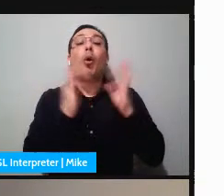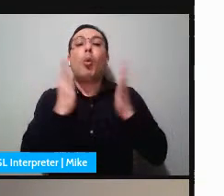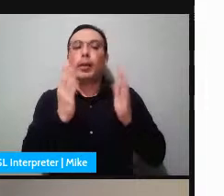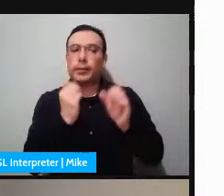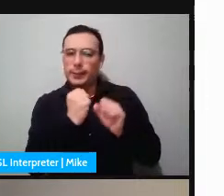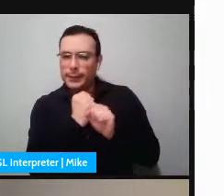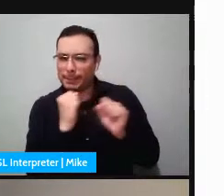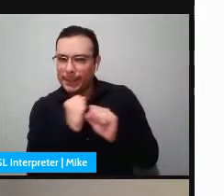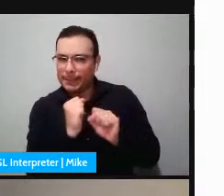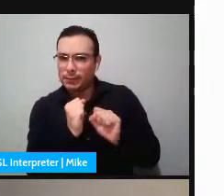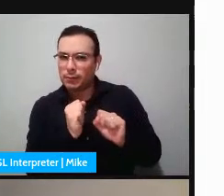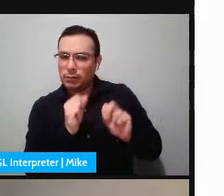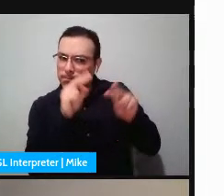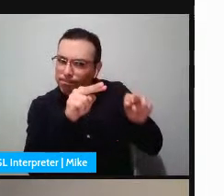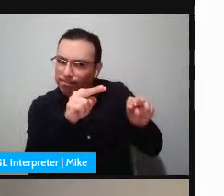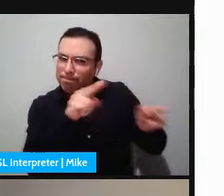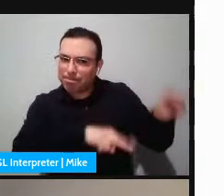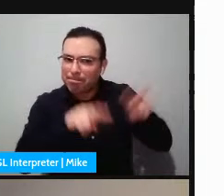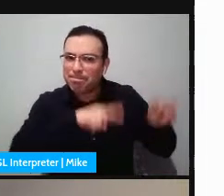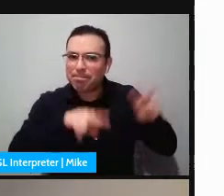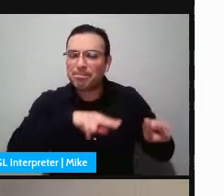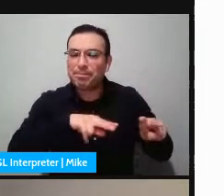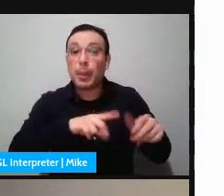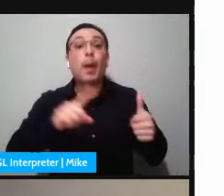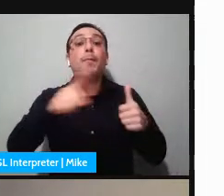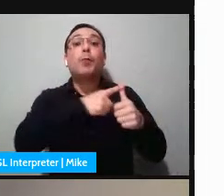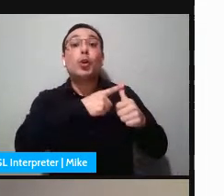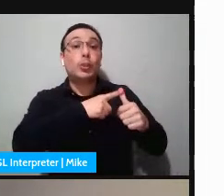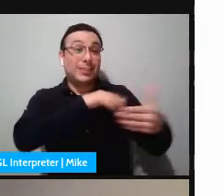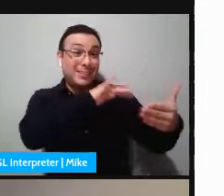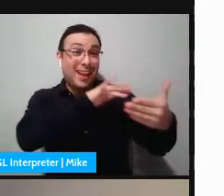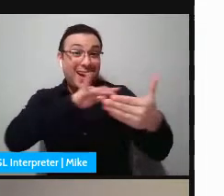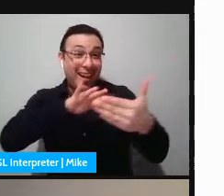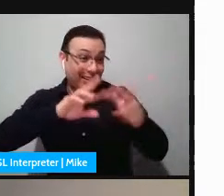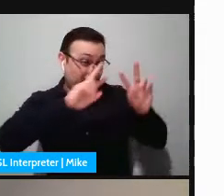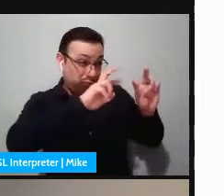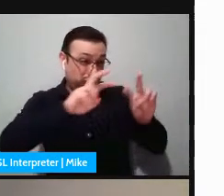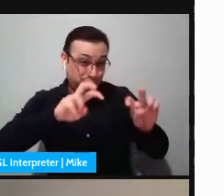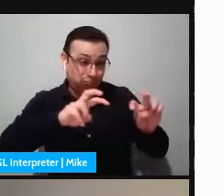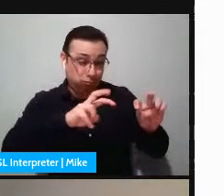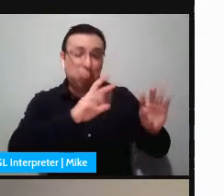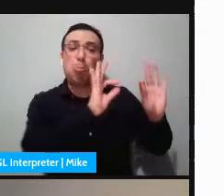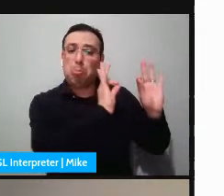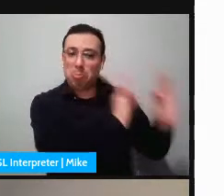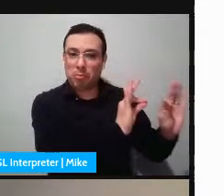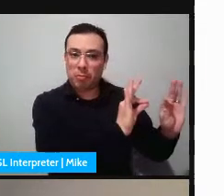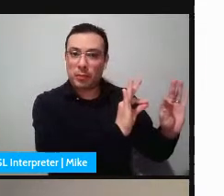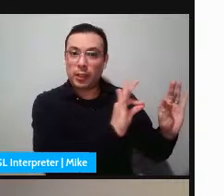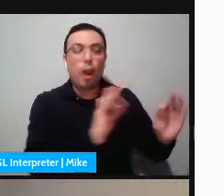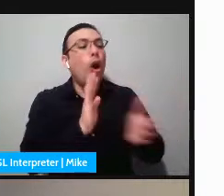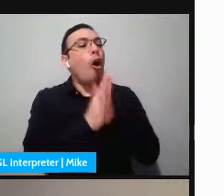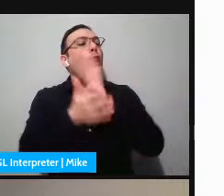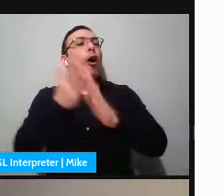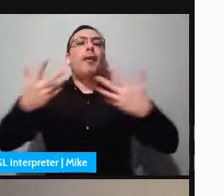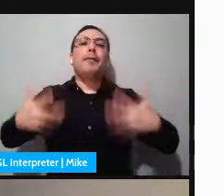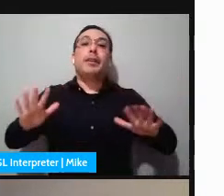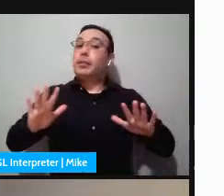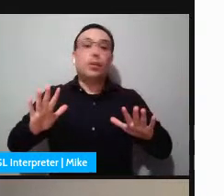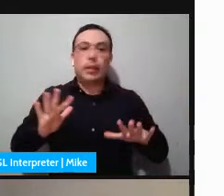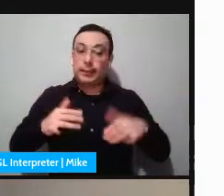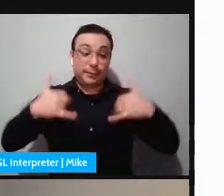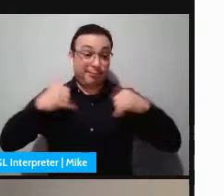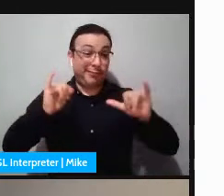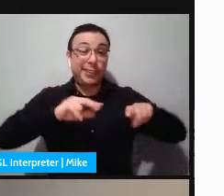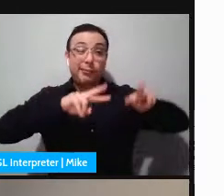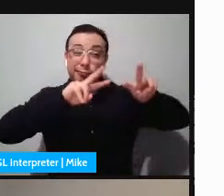initial studies, and they're tracking all of those individuals, but there's also additional tracking going on through the CDC